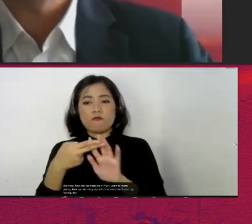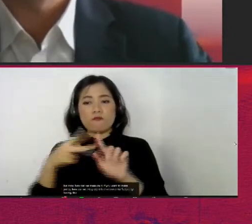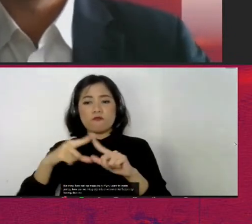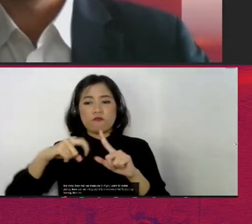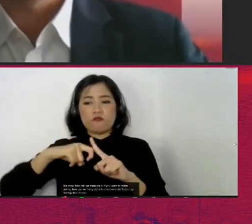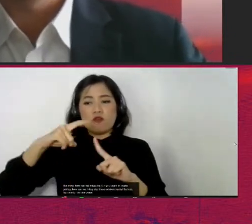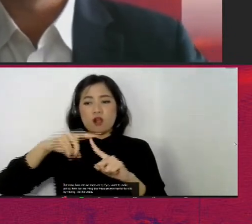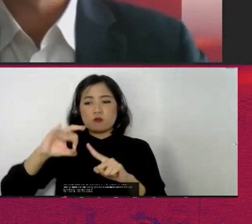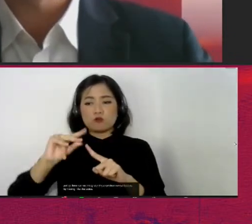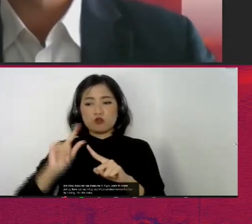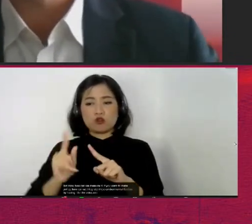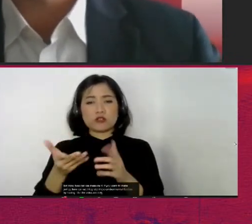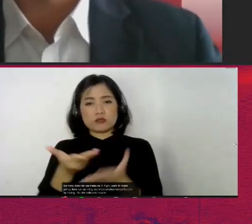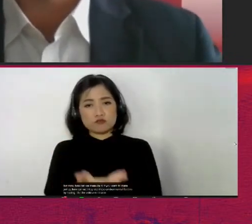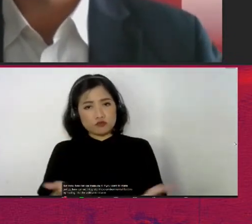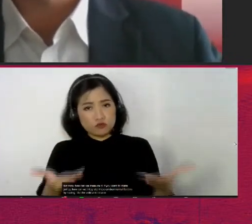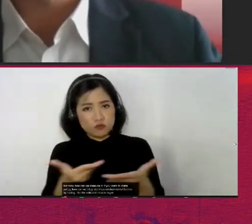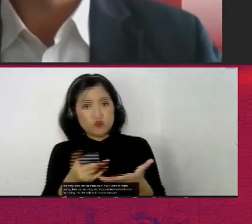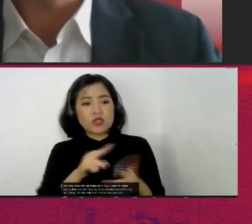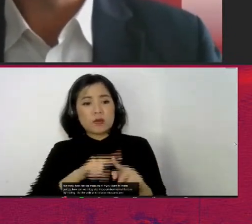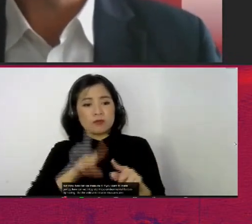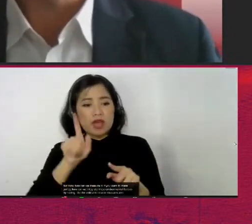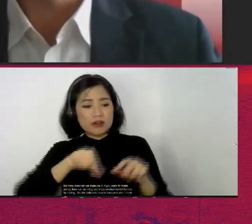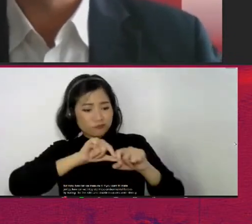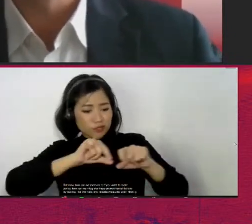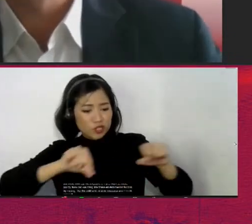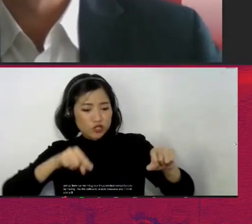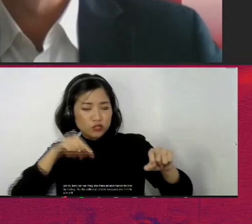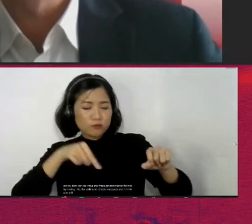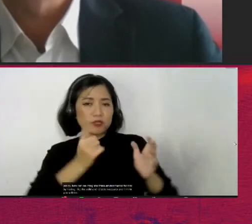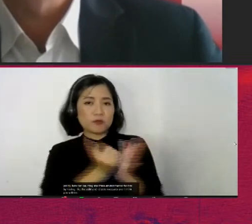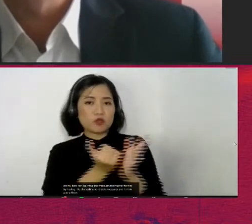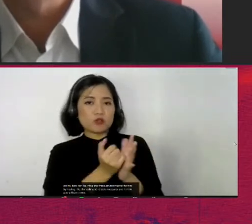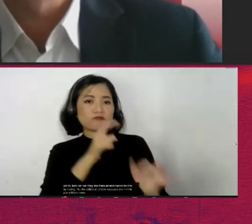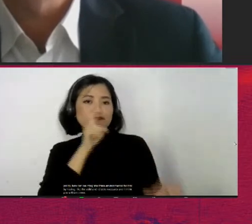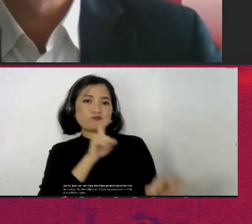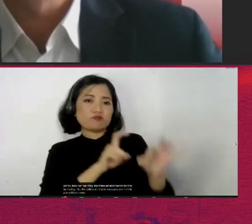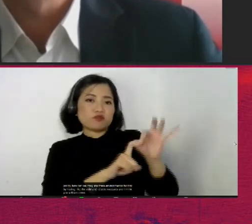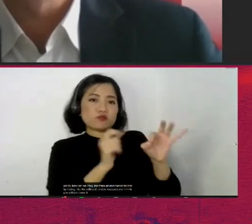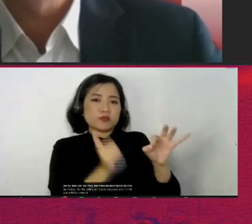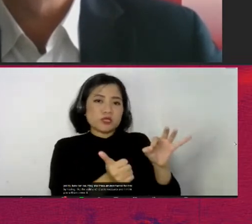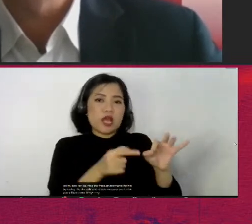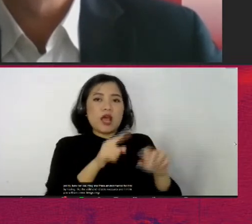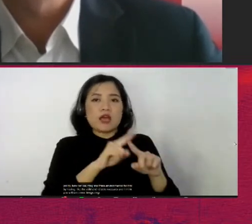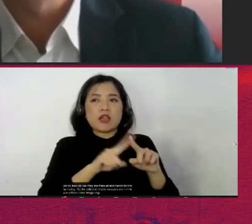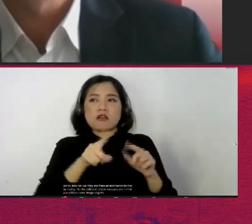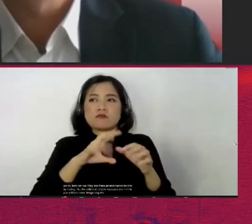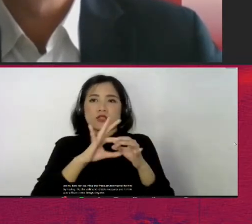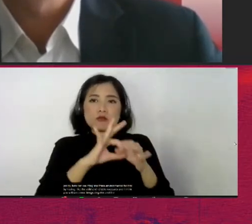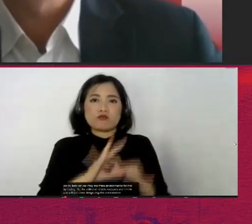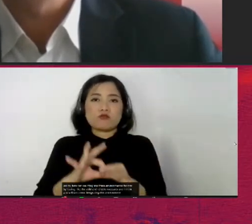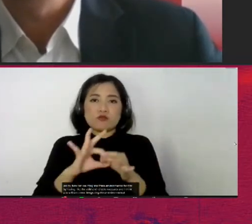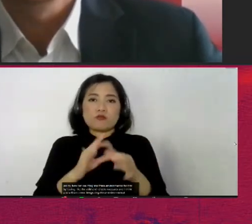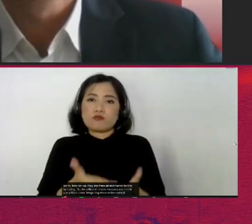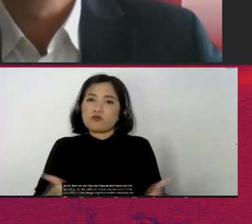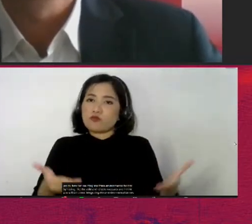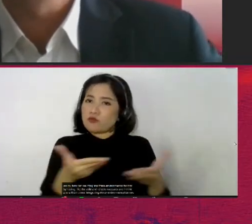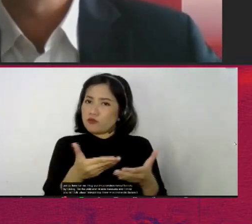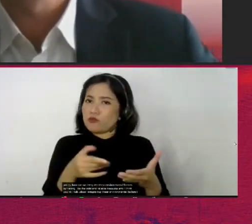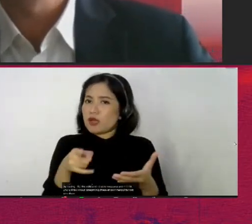valid and reliable measures? And I think you will talk about integrating these environmental factors into